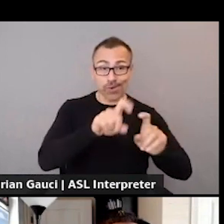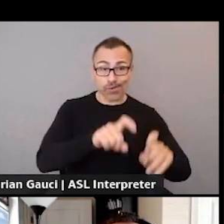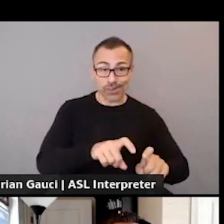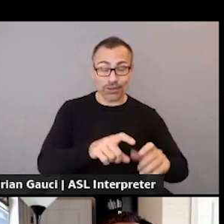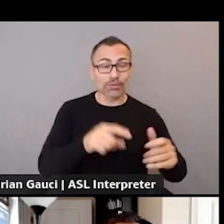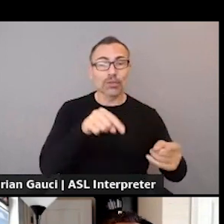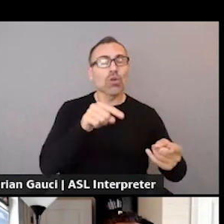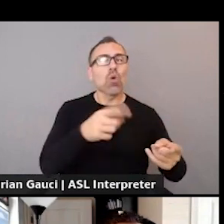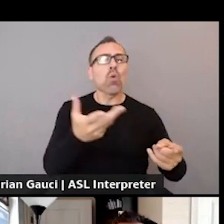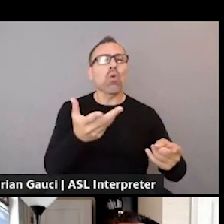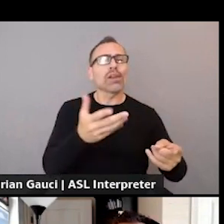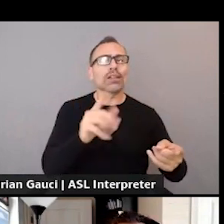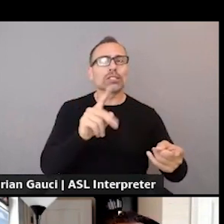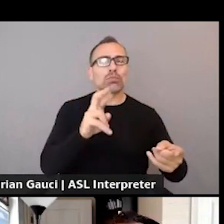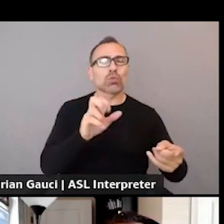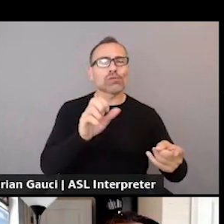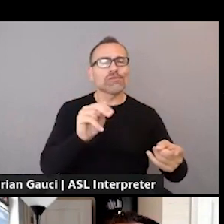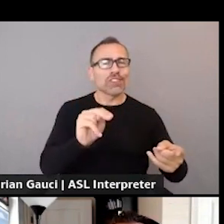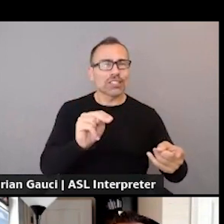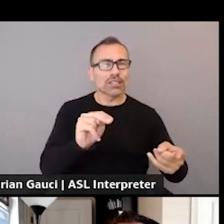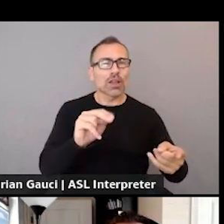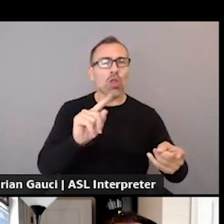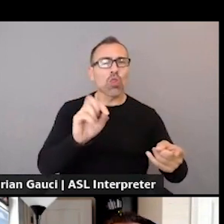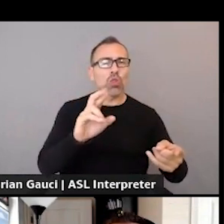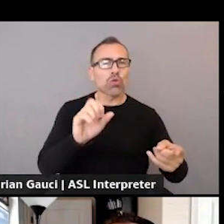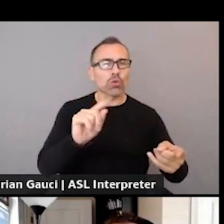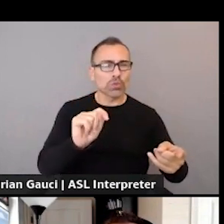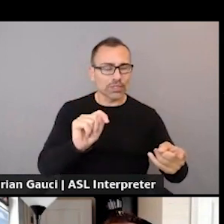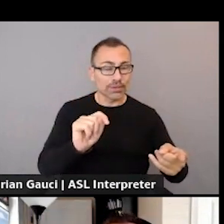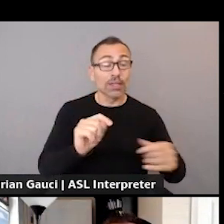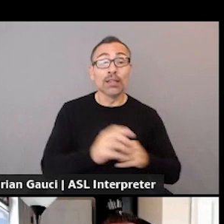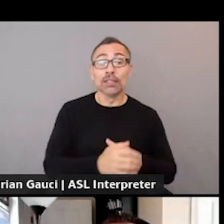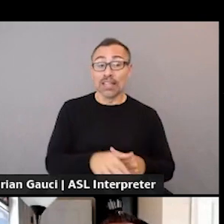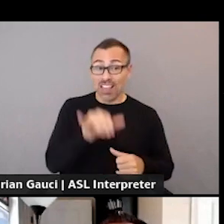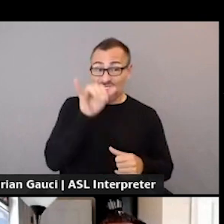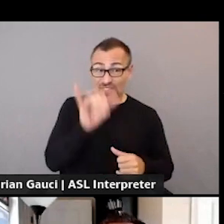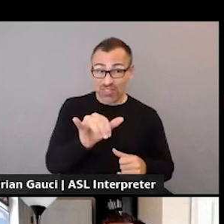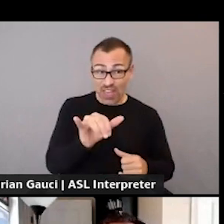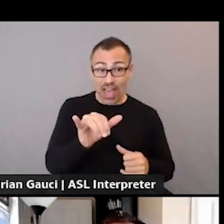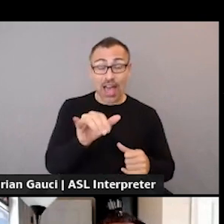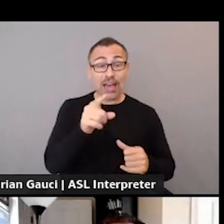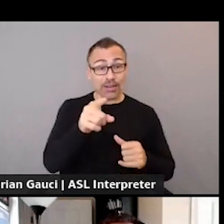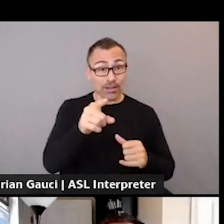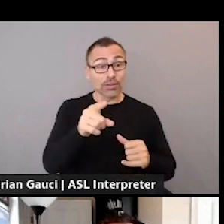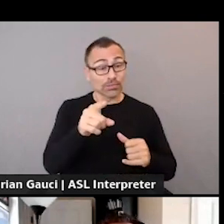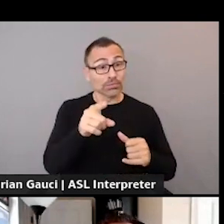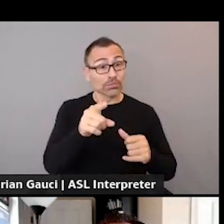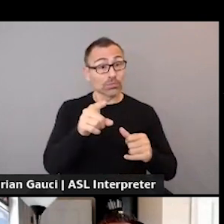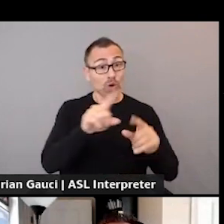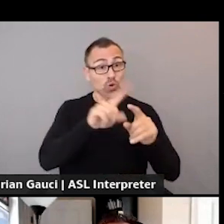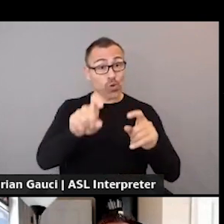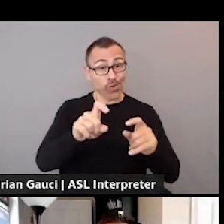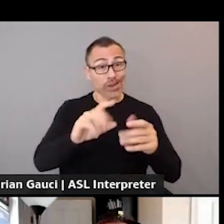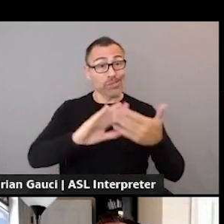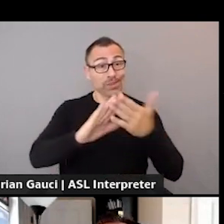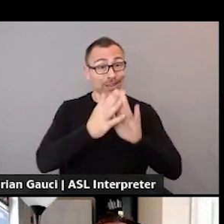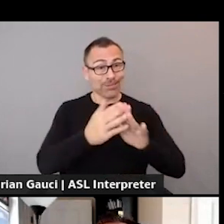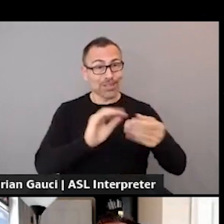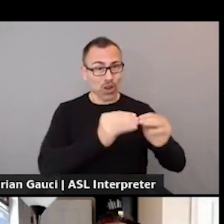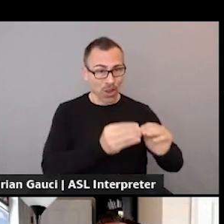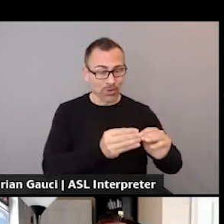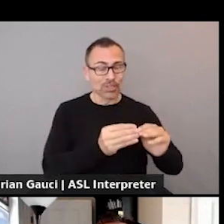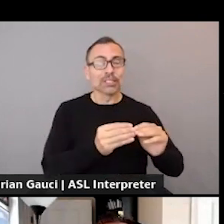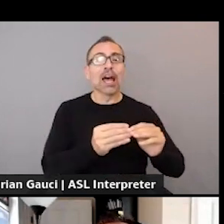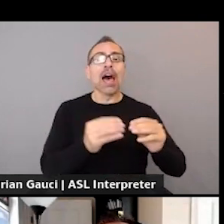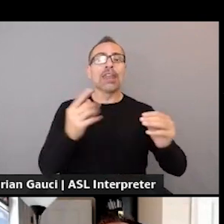what is provisioned throughput? And that was then created, that query creates its own set of numbers. And then we compare all of those sets of